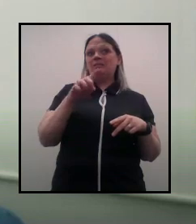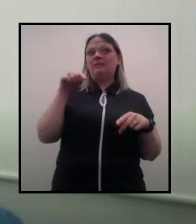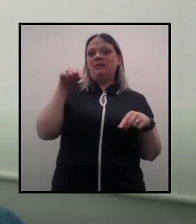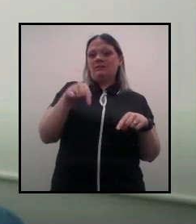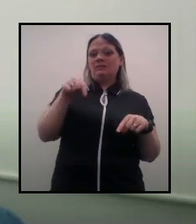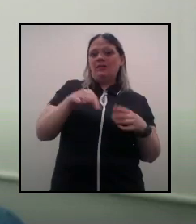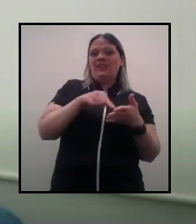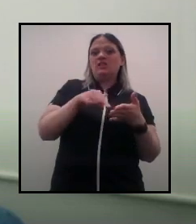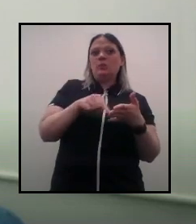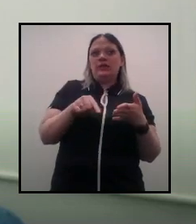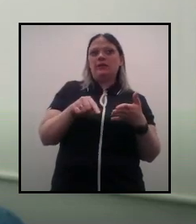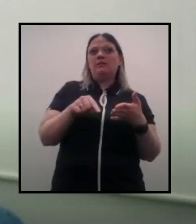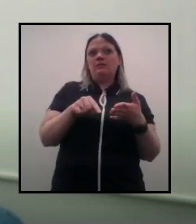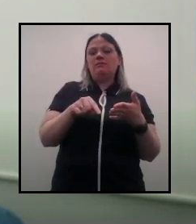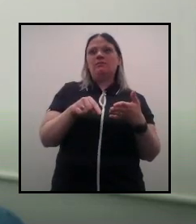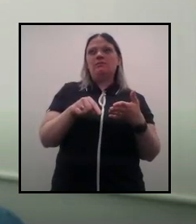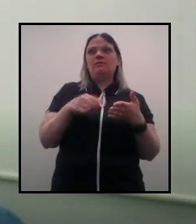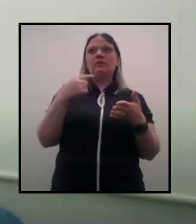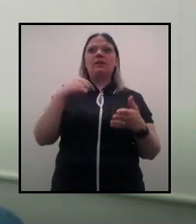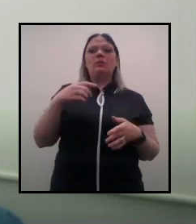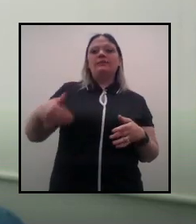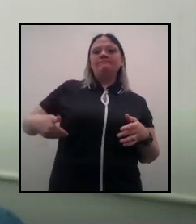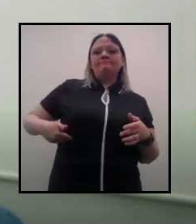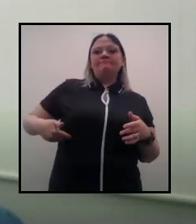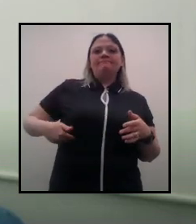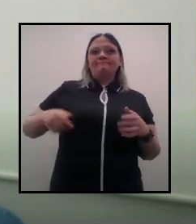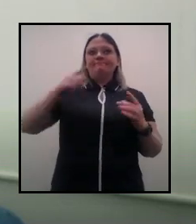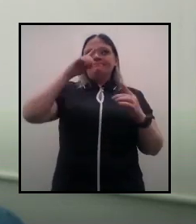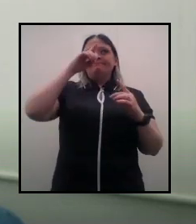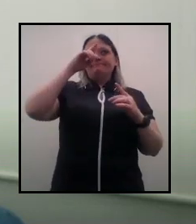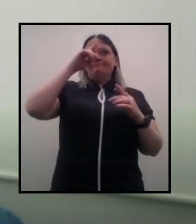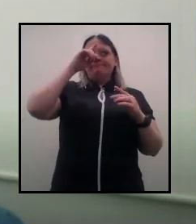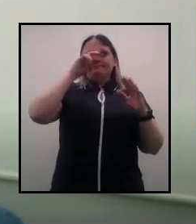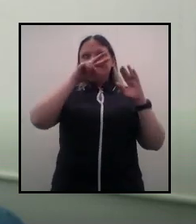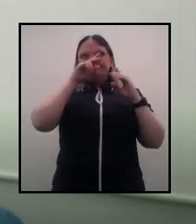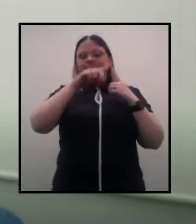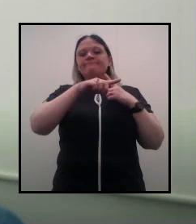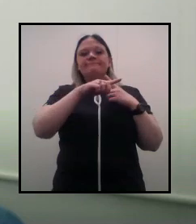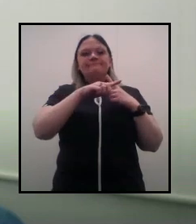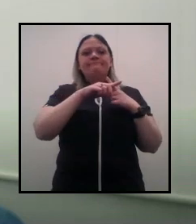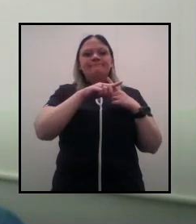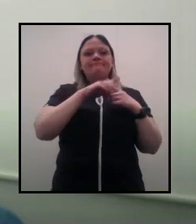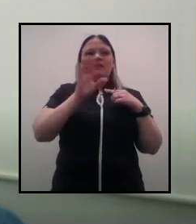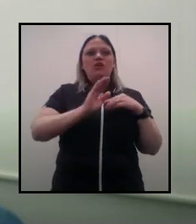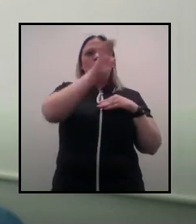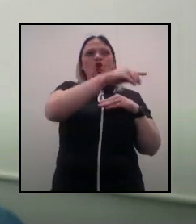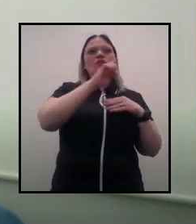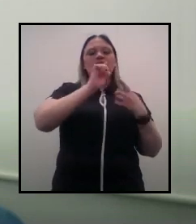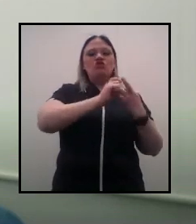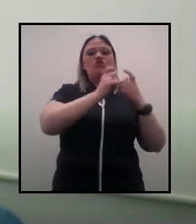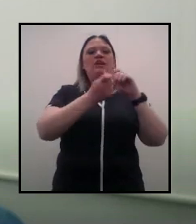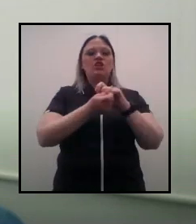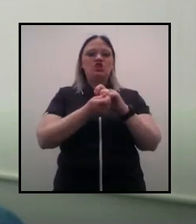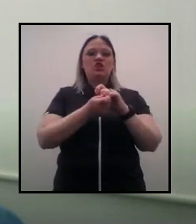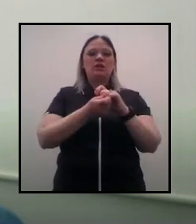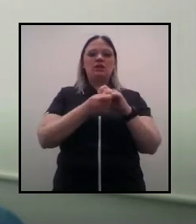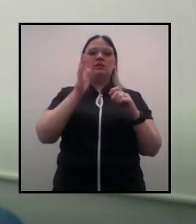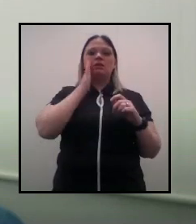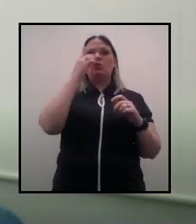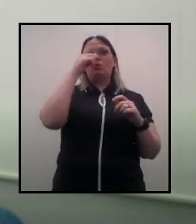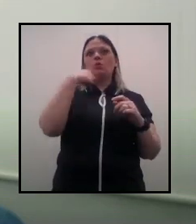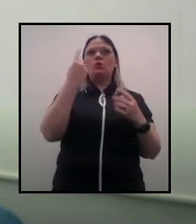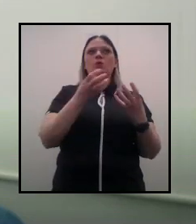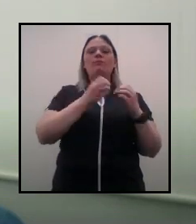from Dr. Winkelstein. But we do feel optimistic that the curve is changing, and it will look in a